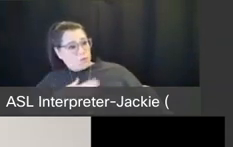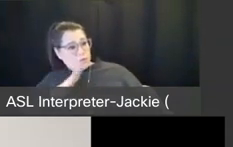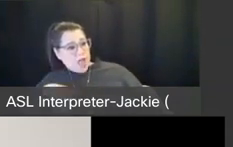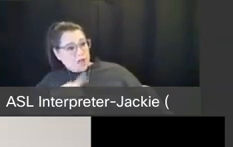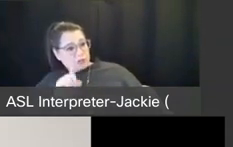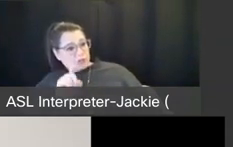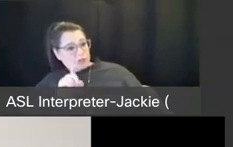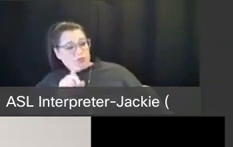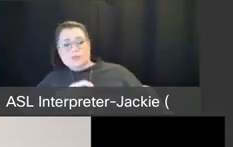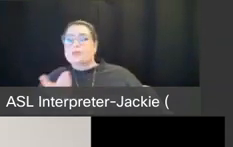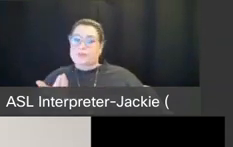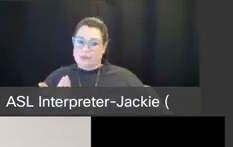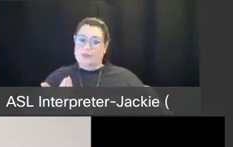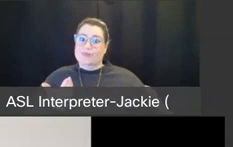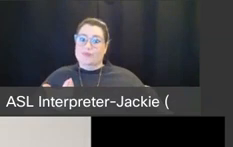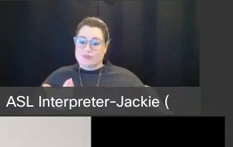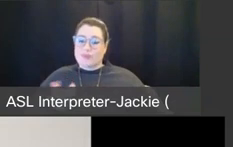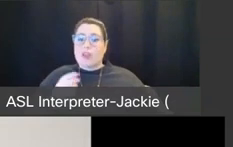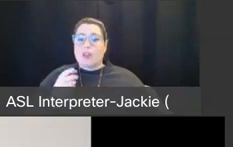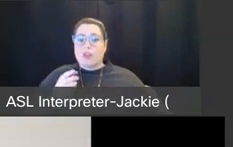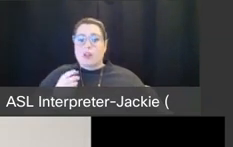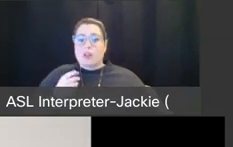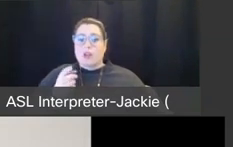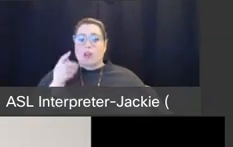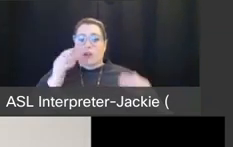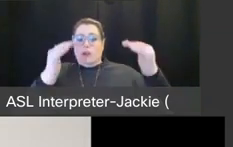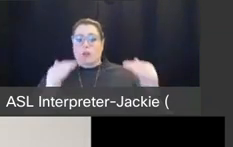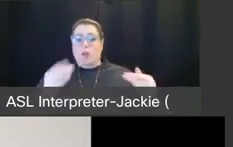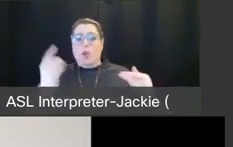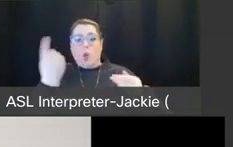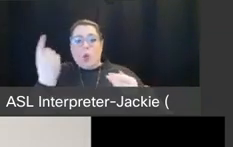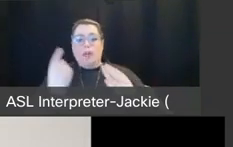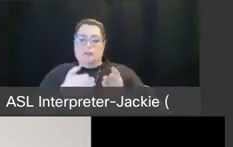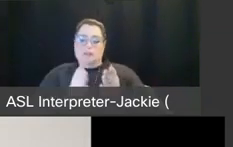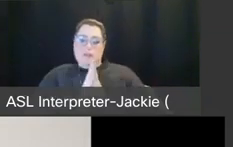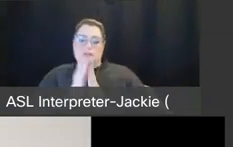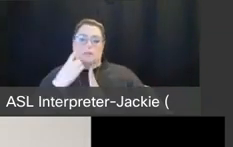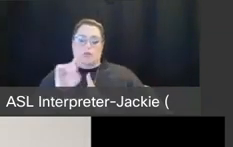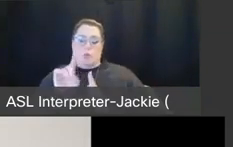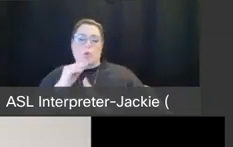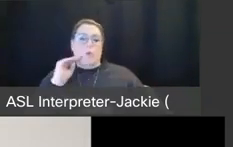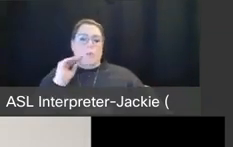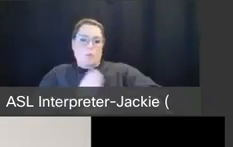to always ask for their home improvement license, but if they're coming door to door